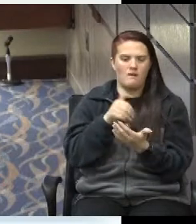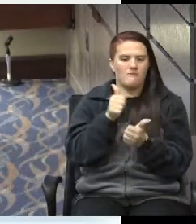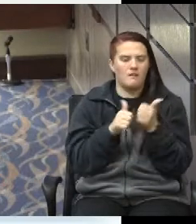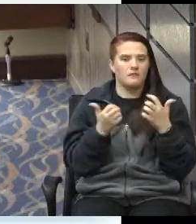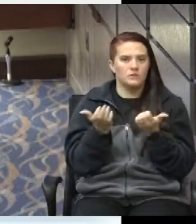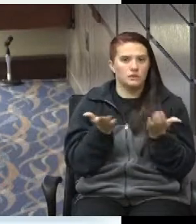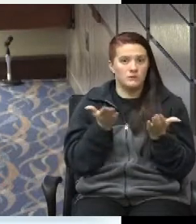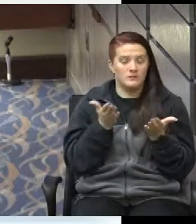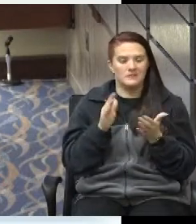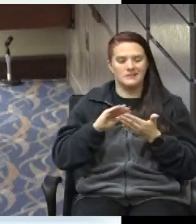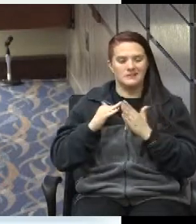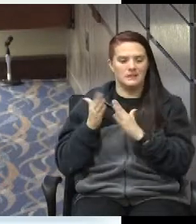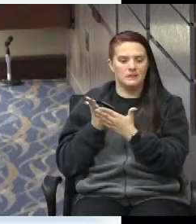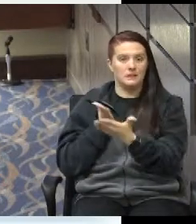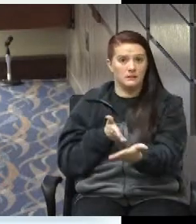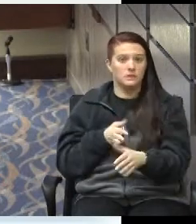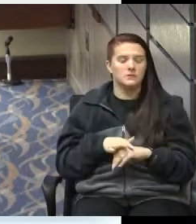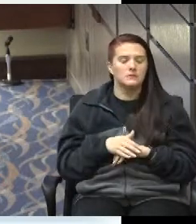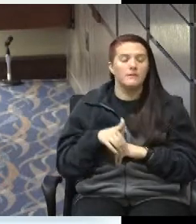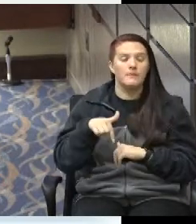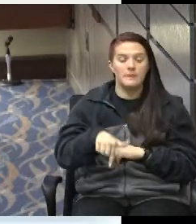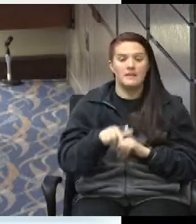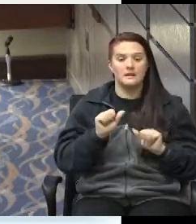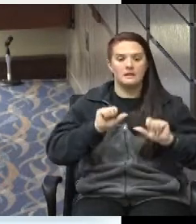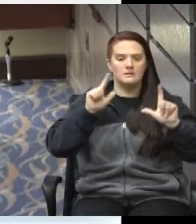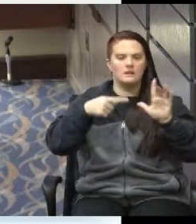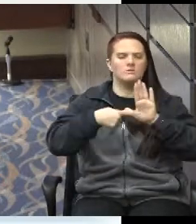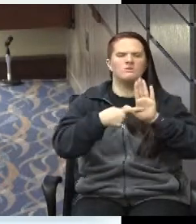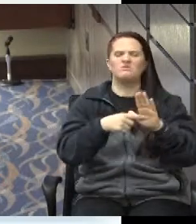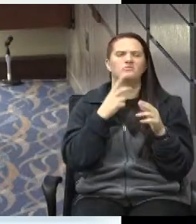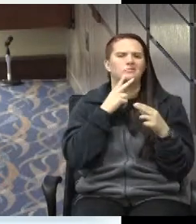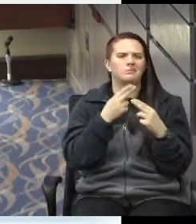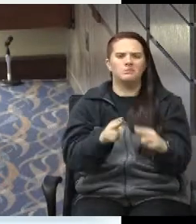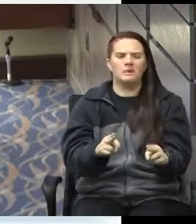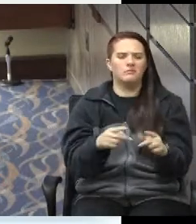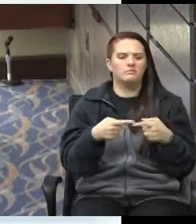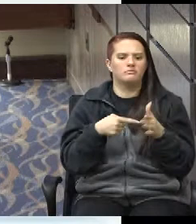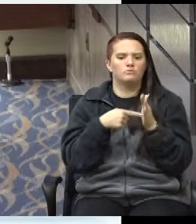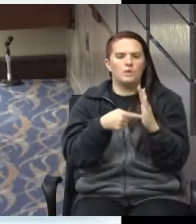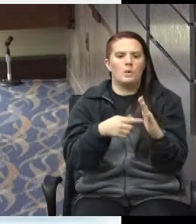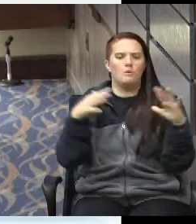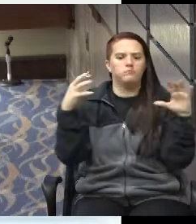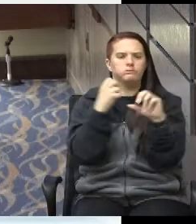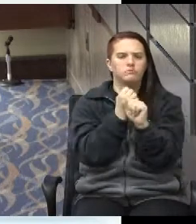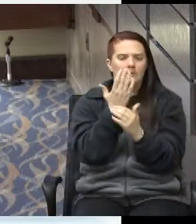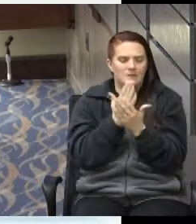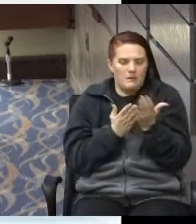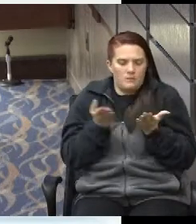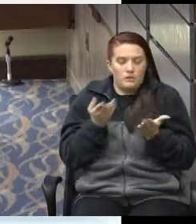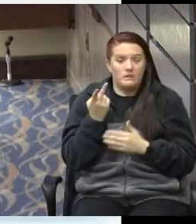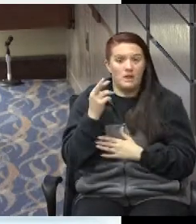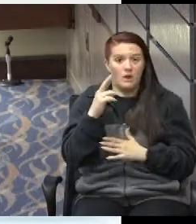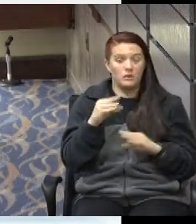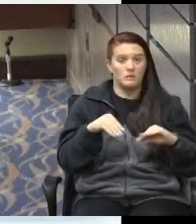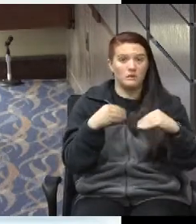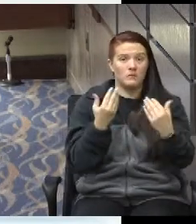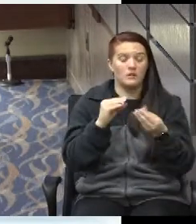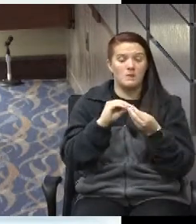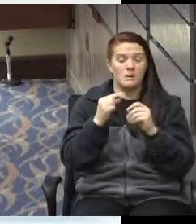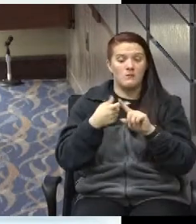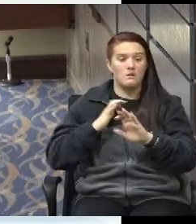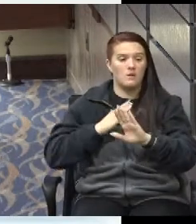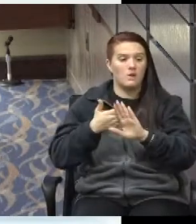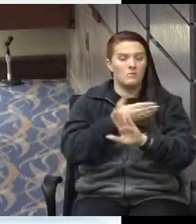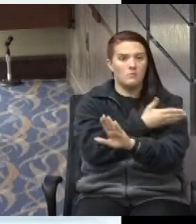the city delivers. This slide displays just a brief snapshot of some of the services HR provides. These numbers are from our prior